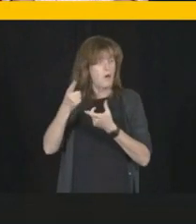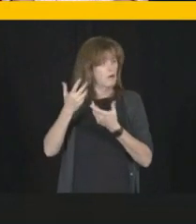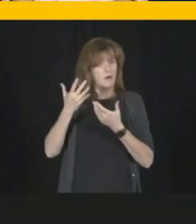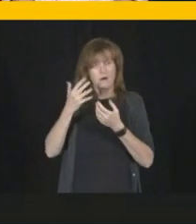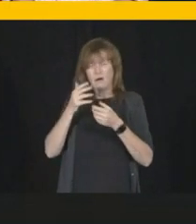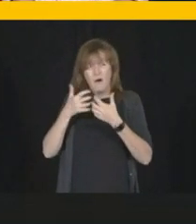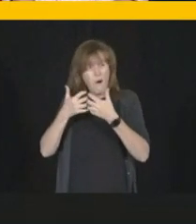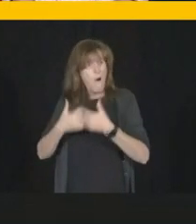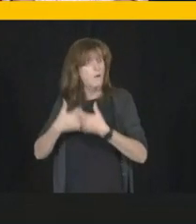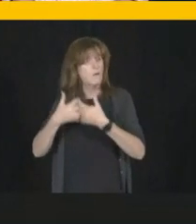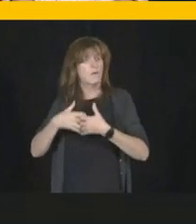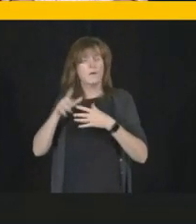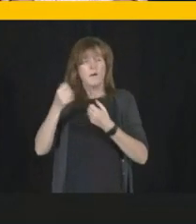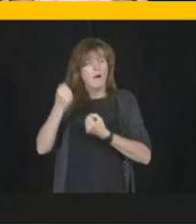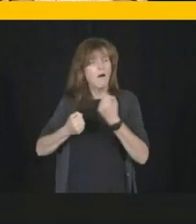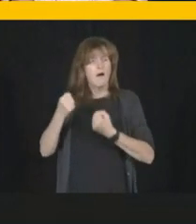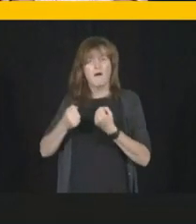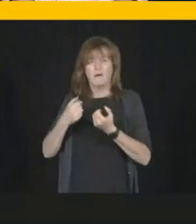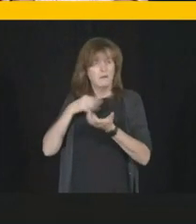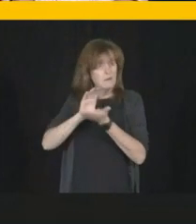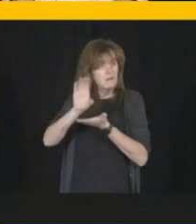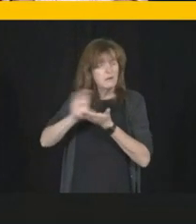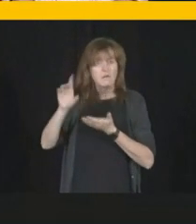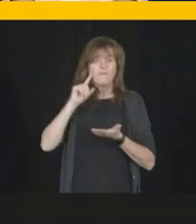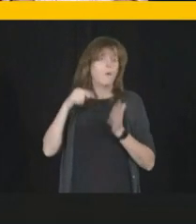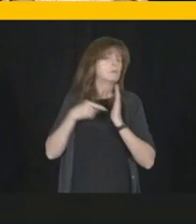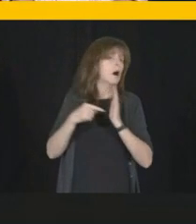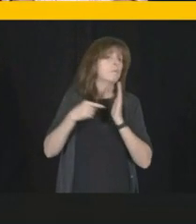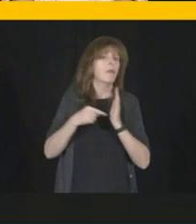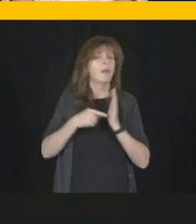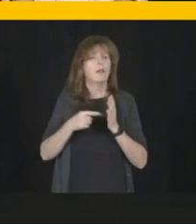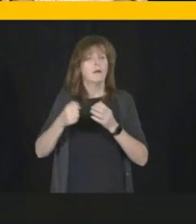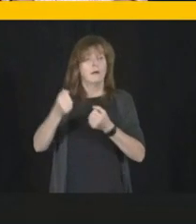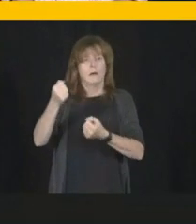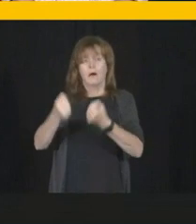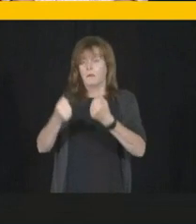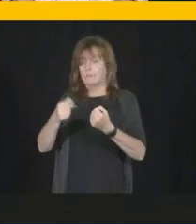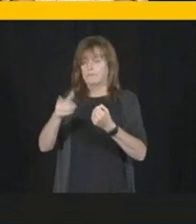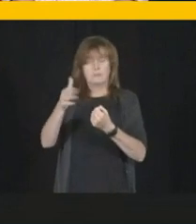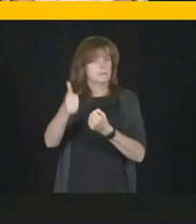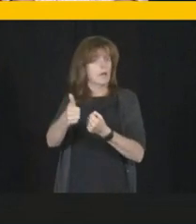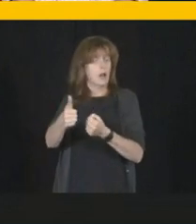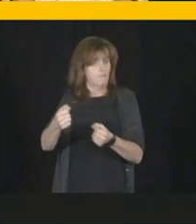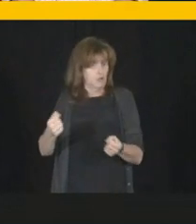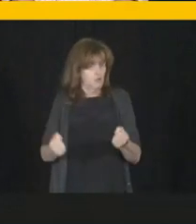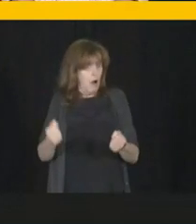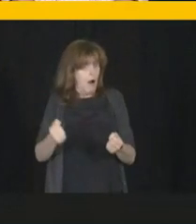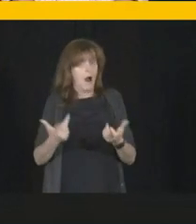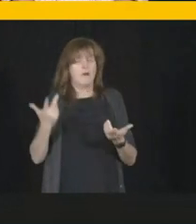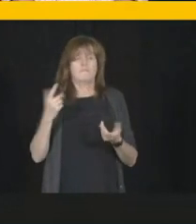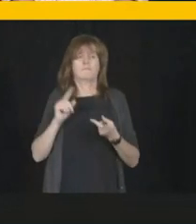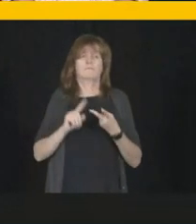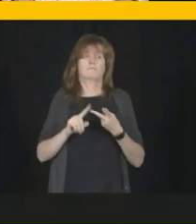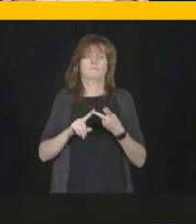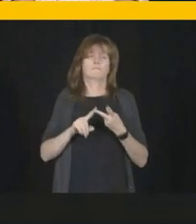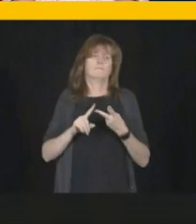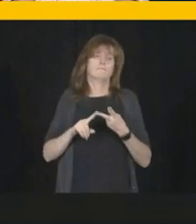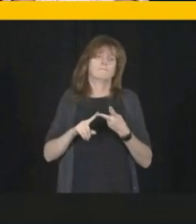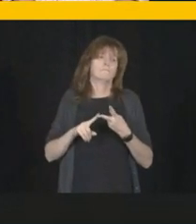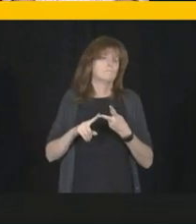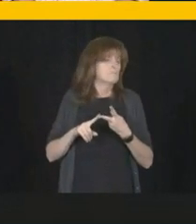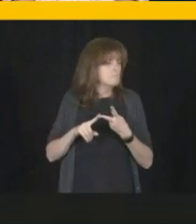it. Ford Motor Company has to go to headquarters in Dearborn and sell them why they should have another line up here in